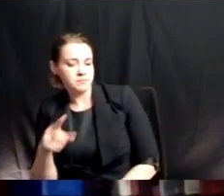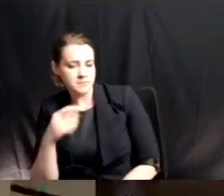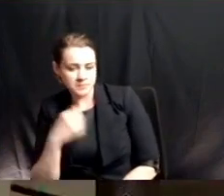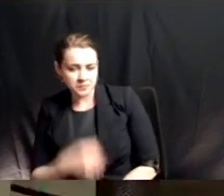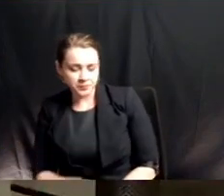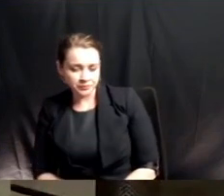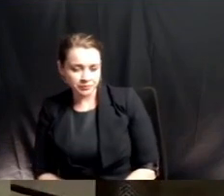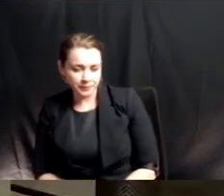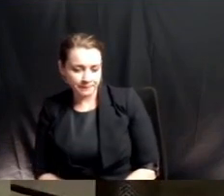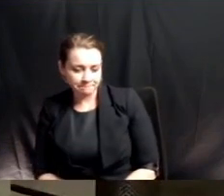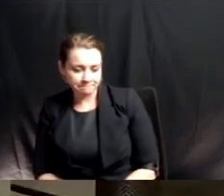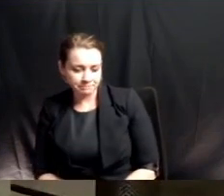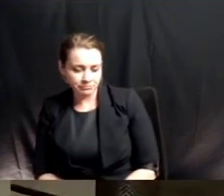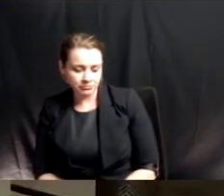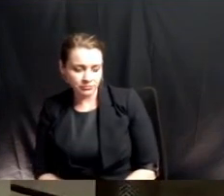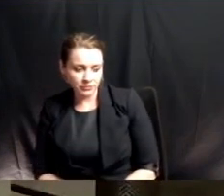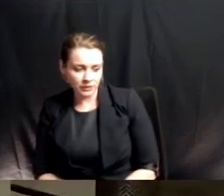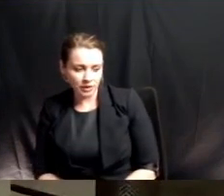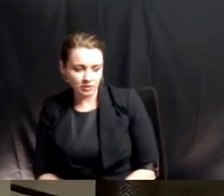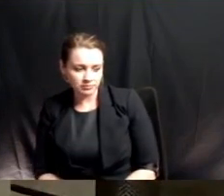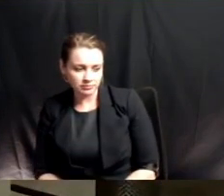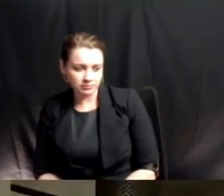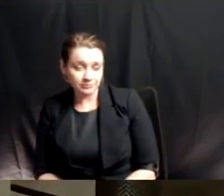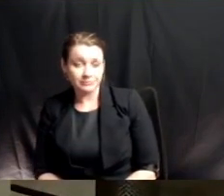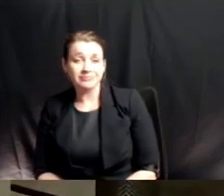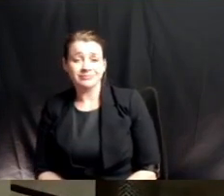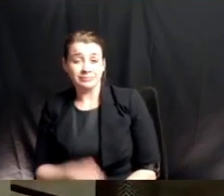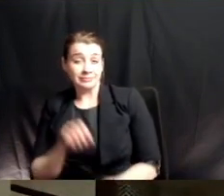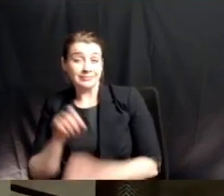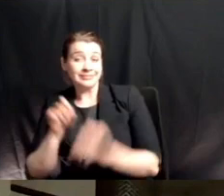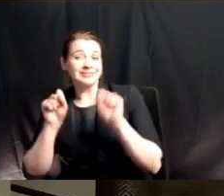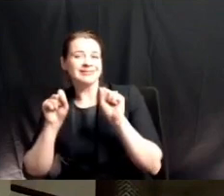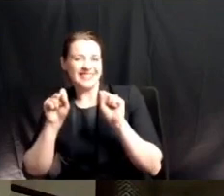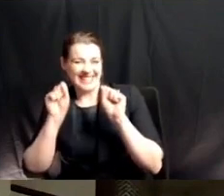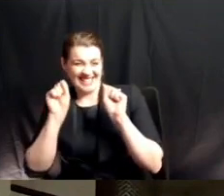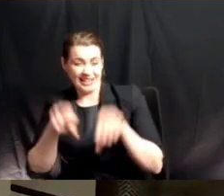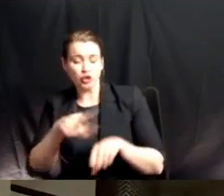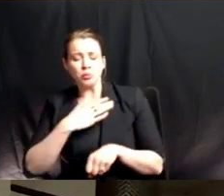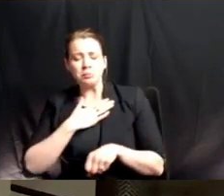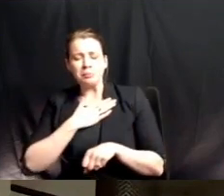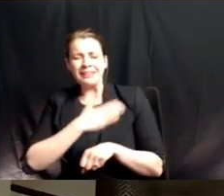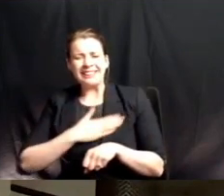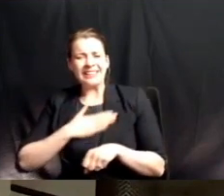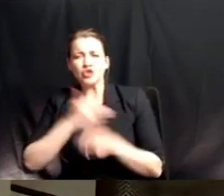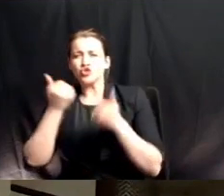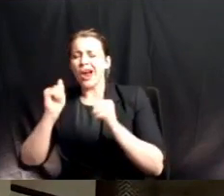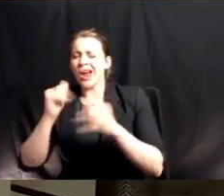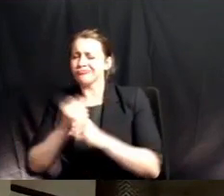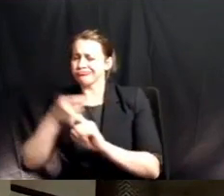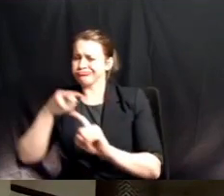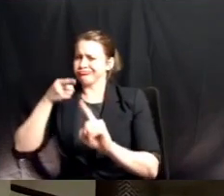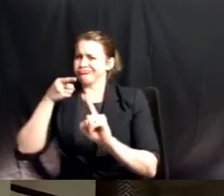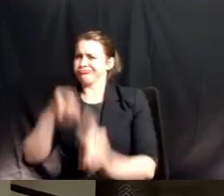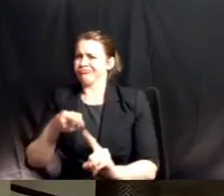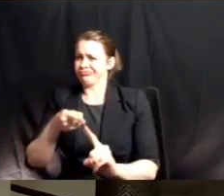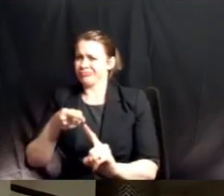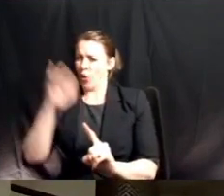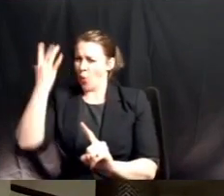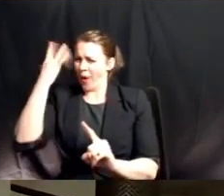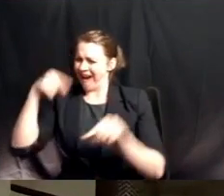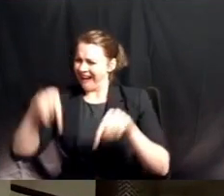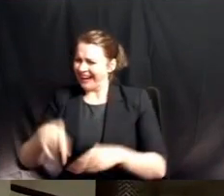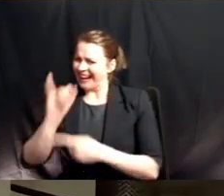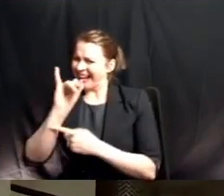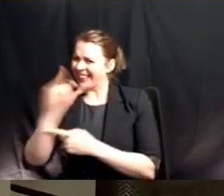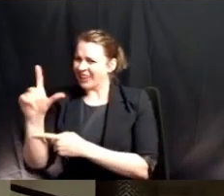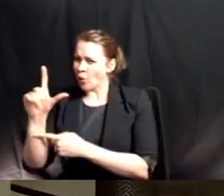as few words as humanly possible, can you please explain the science behind why Illinois, unlike almost anywhere else, uses a